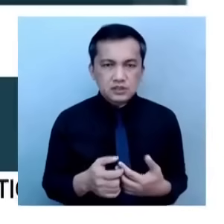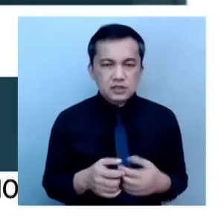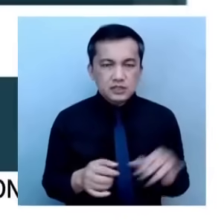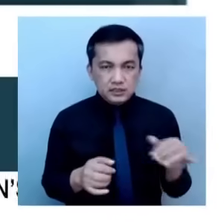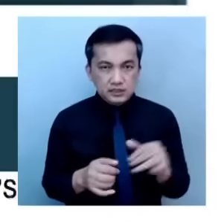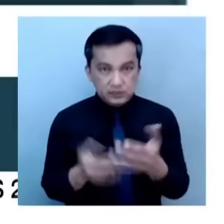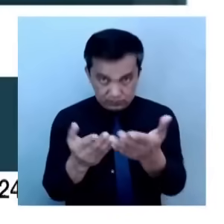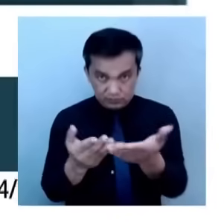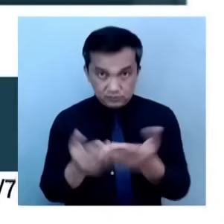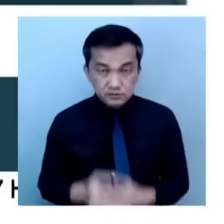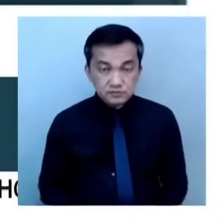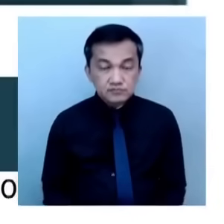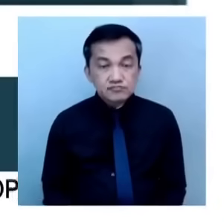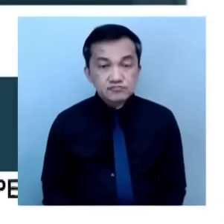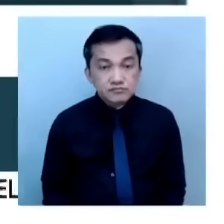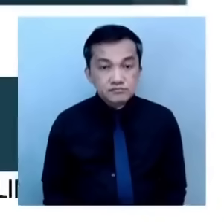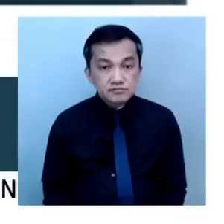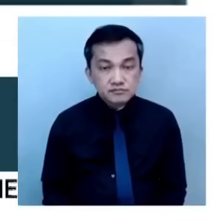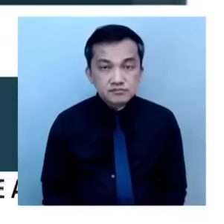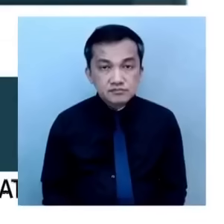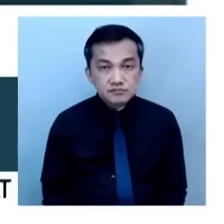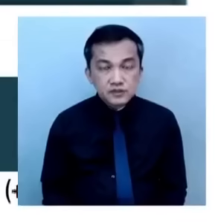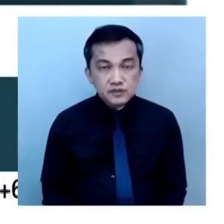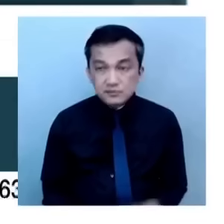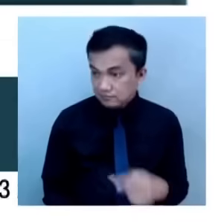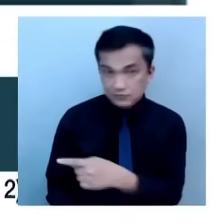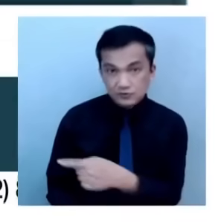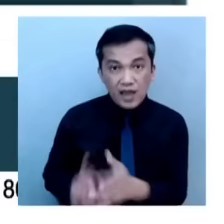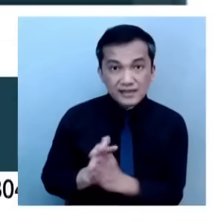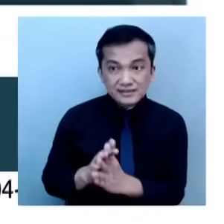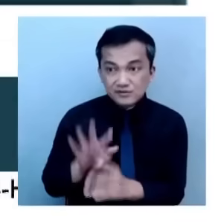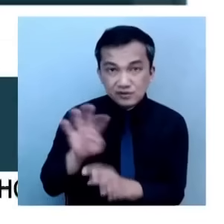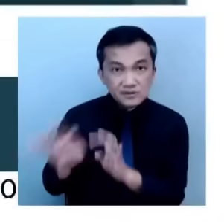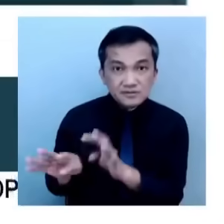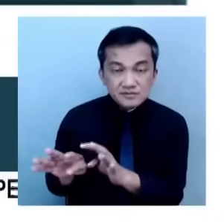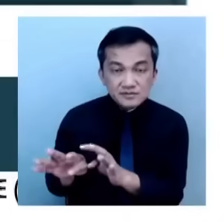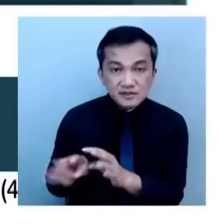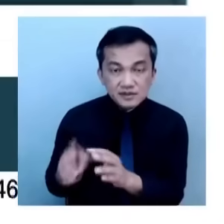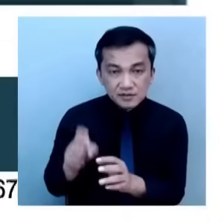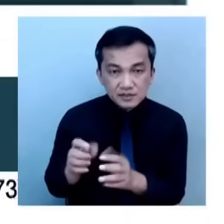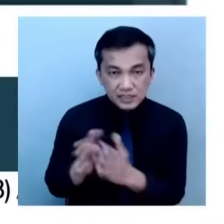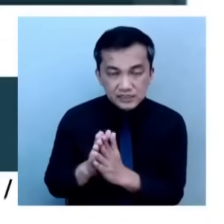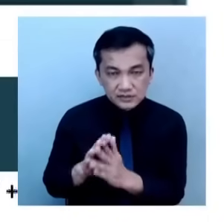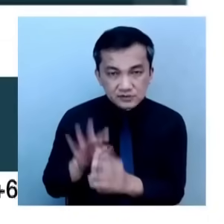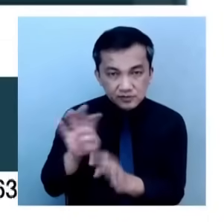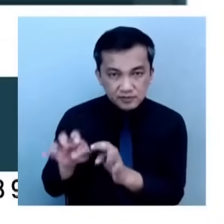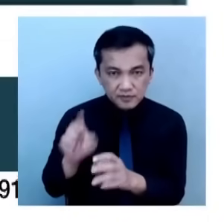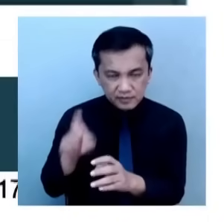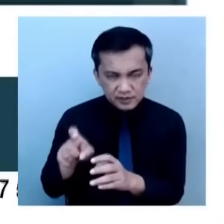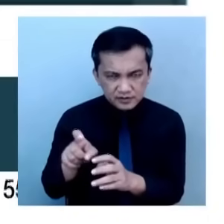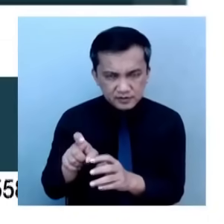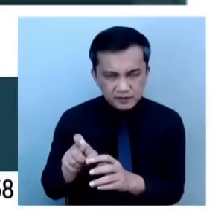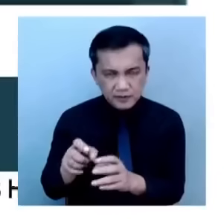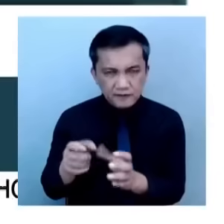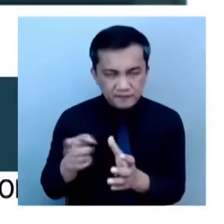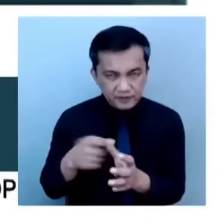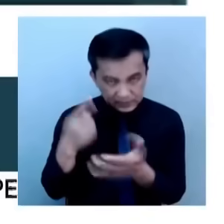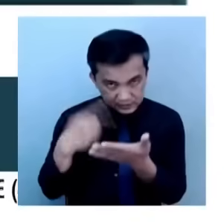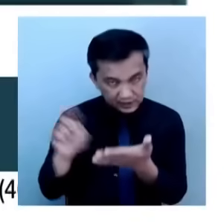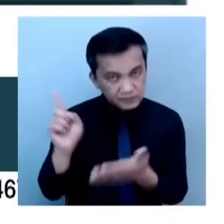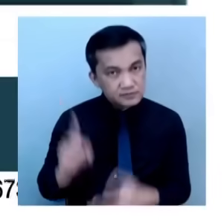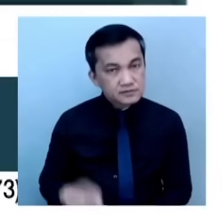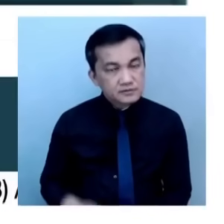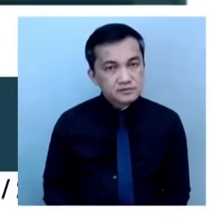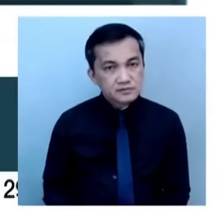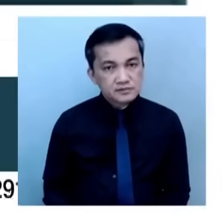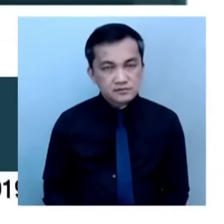Carmina, when you ask questions, you have to make sure that the questions you will ask will have to be vetted first. Mm-hmm. It's wrong for Celis